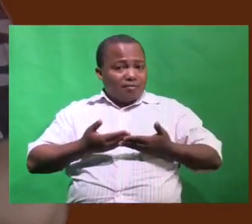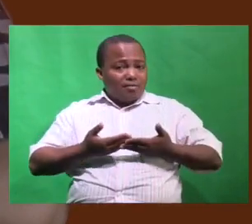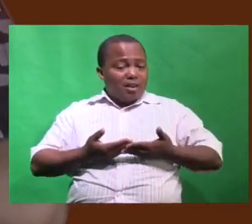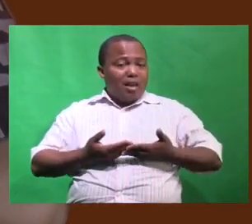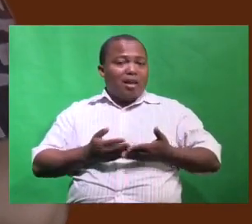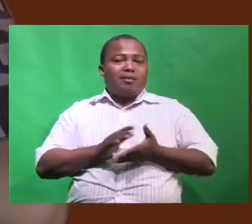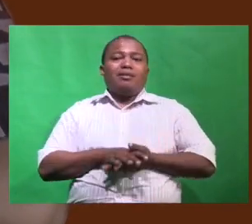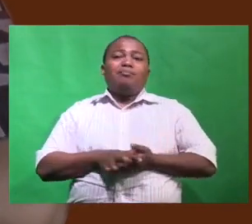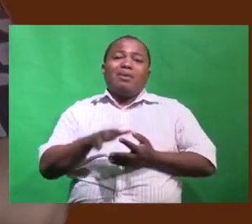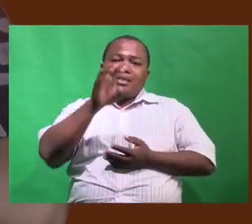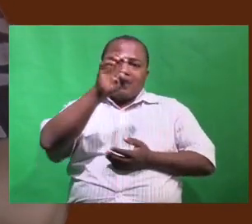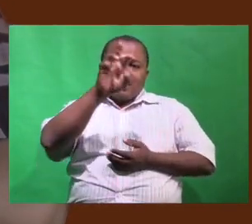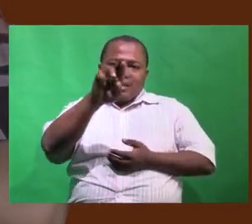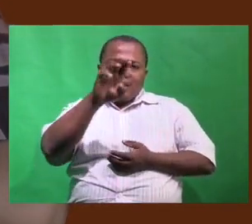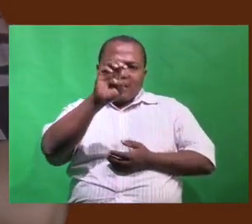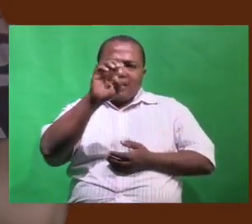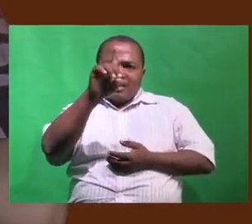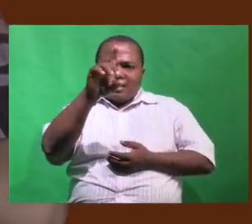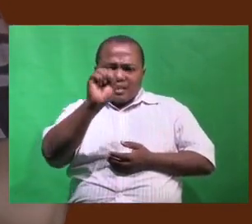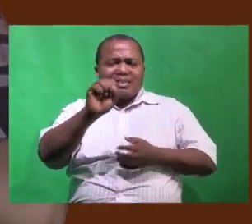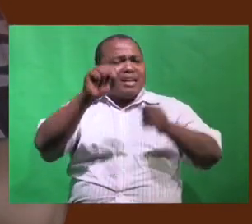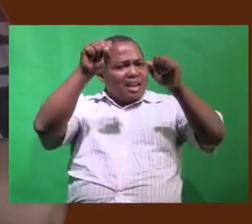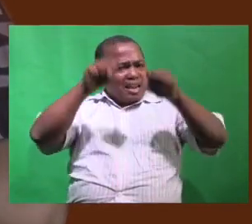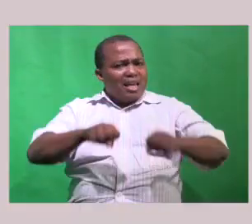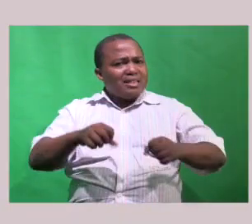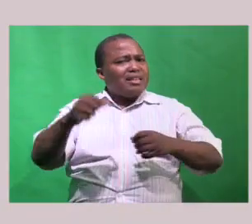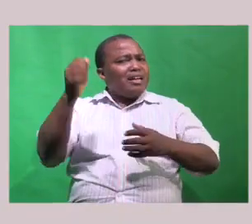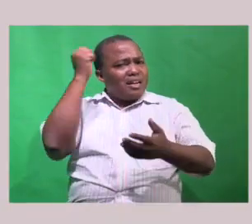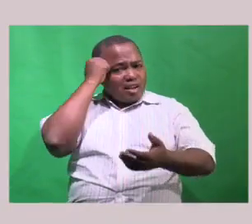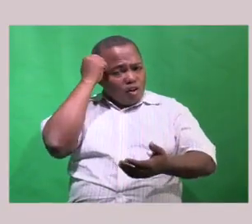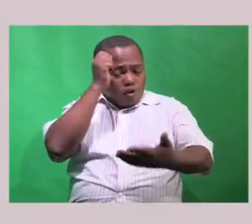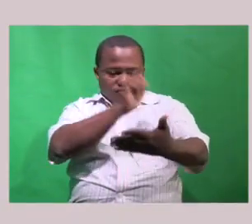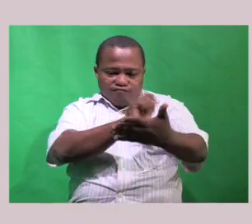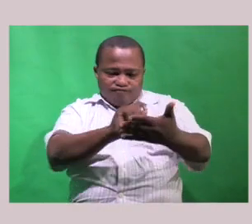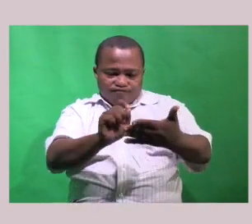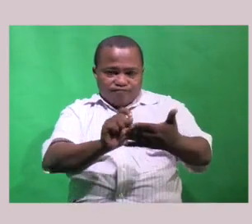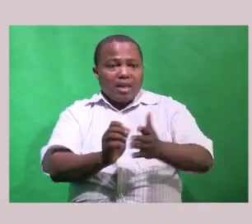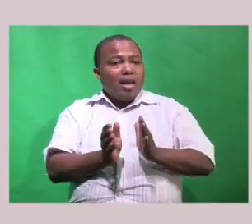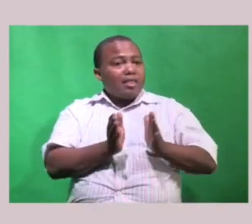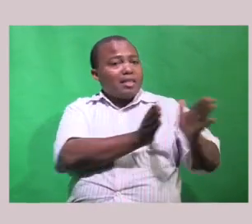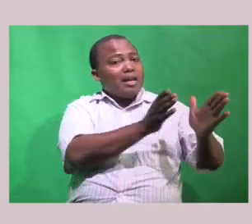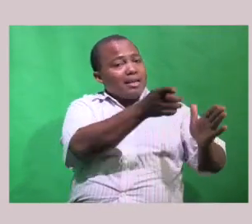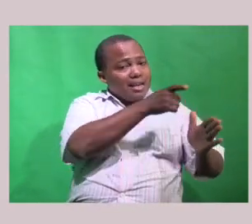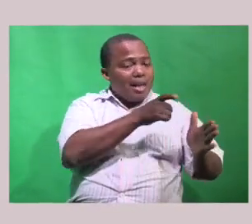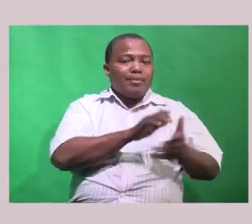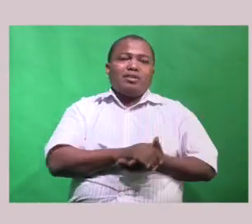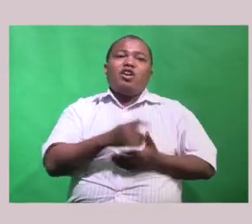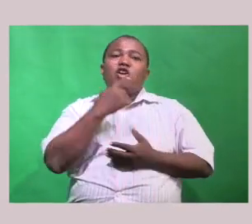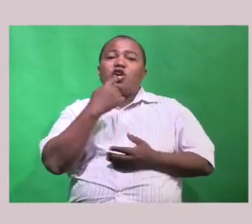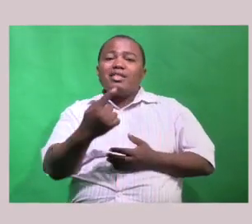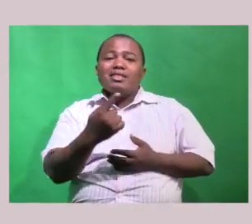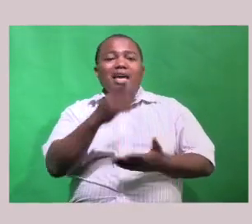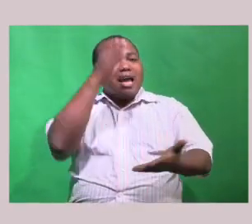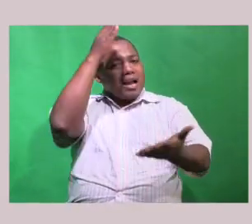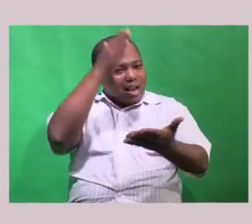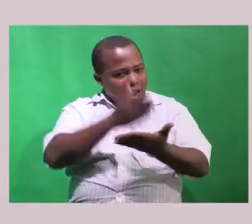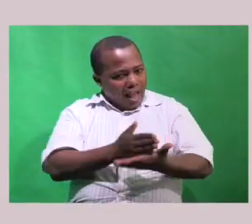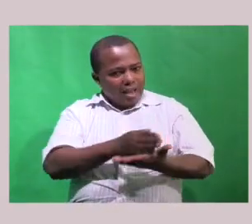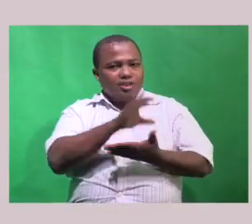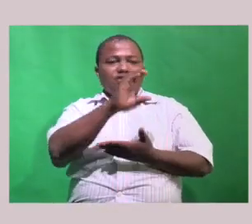rates should be recorded on a debit side by saying that cash